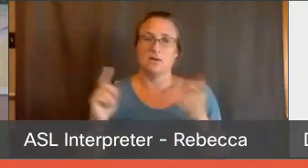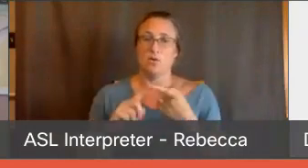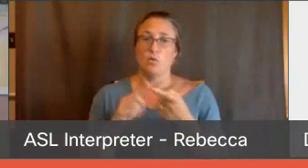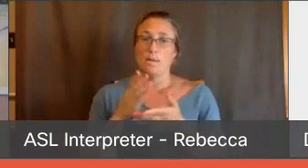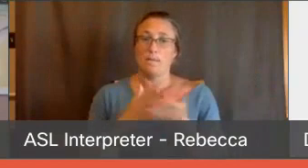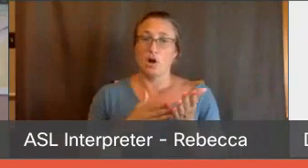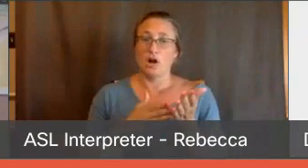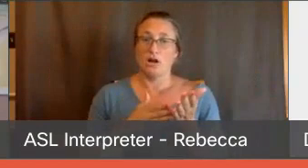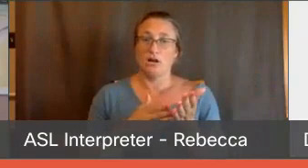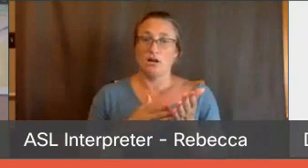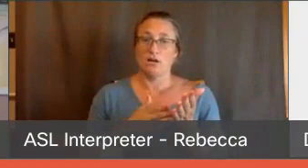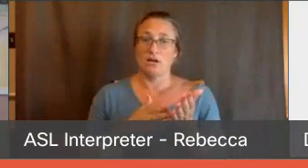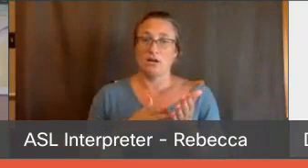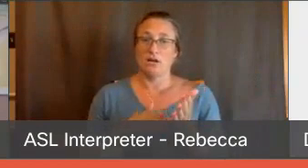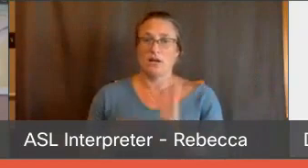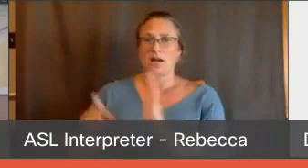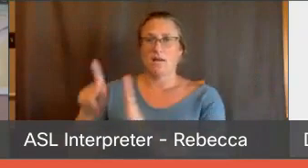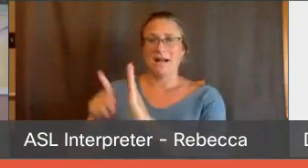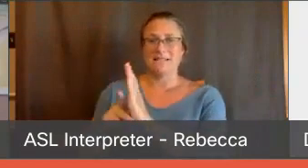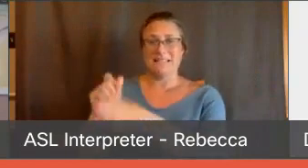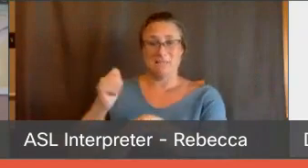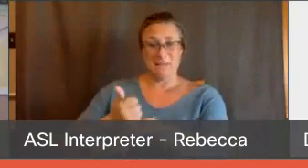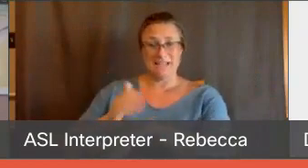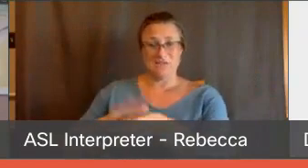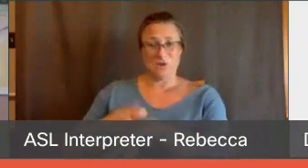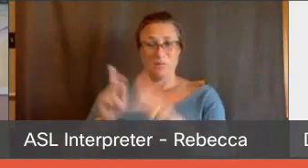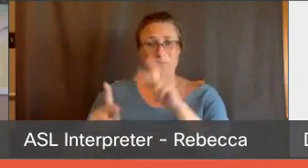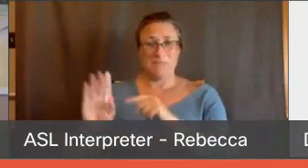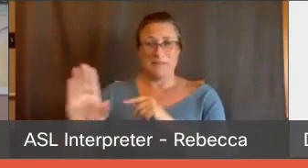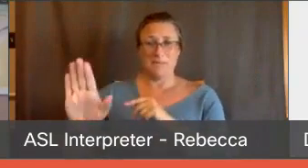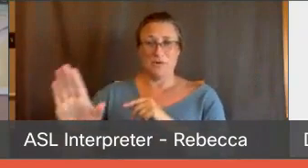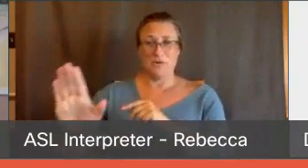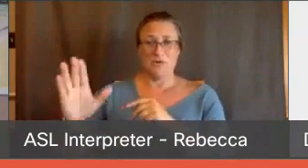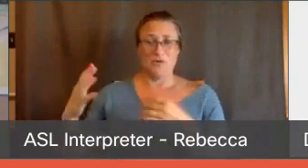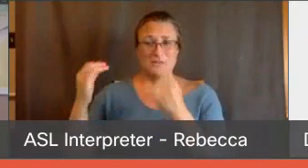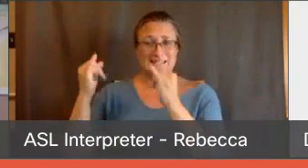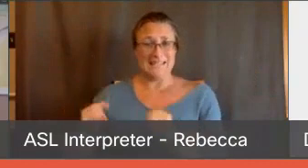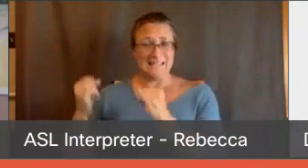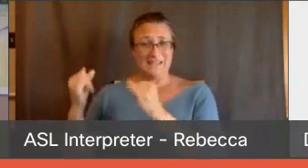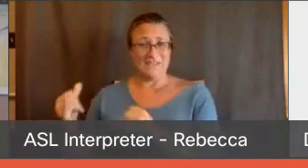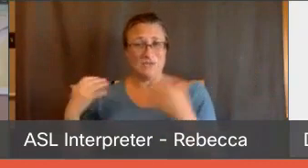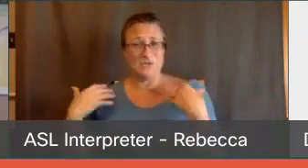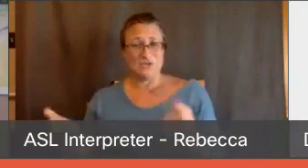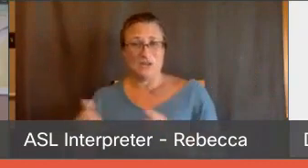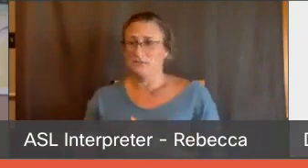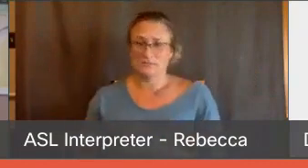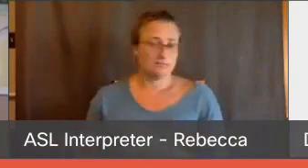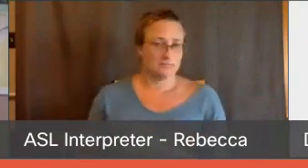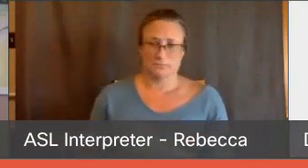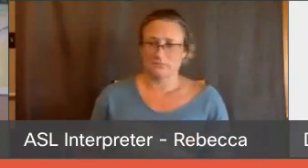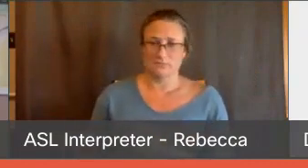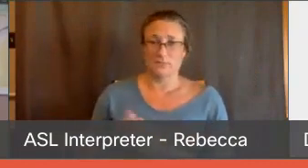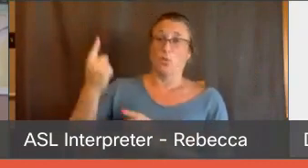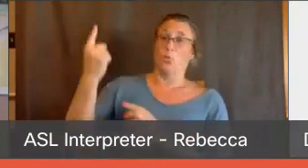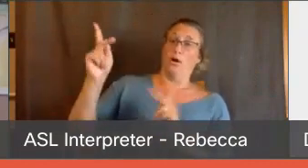leave policy to individual strengths. We can't rely on one good person to see the importance of diversity and equity and inclusion